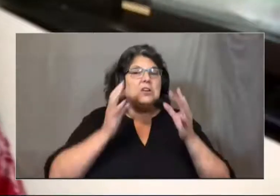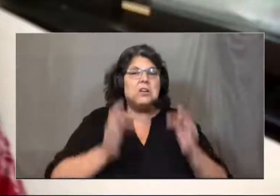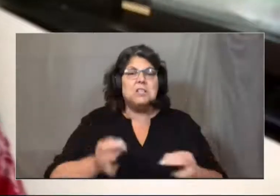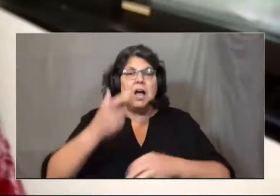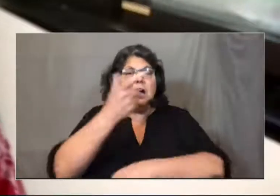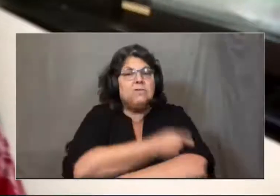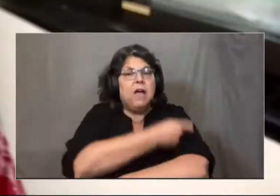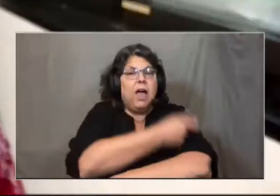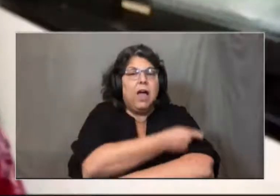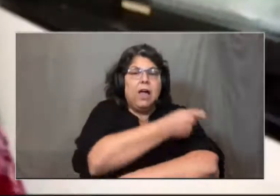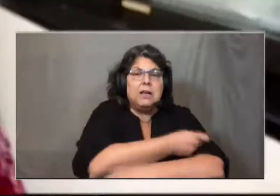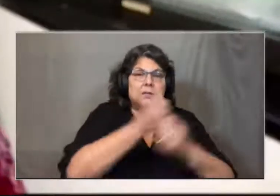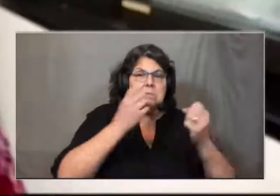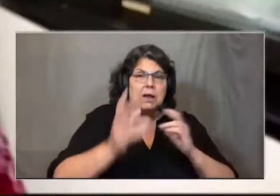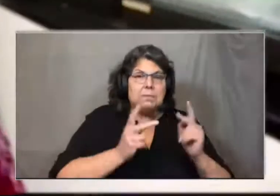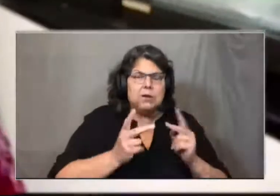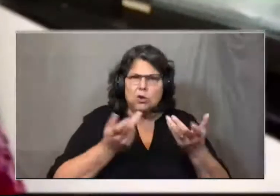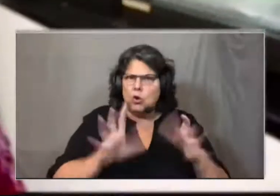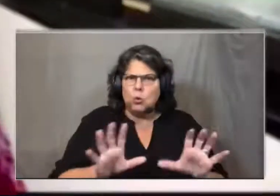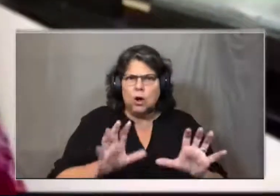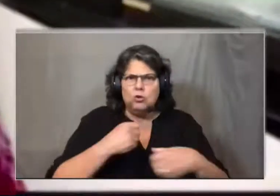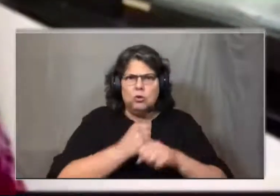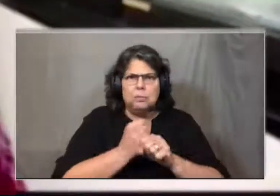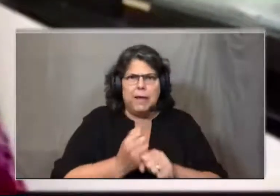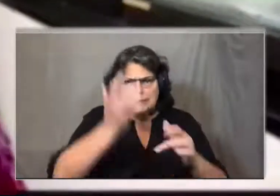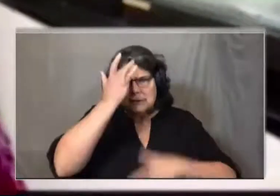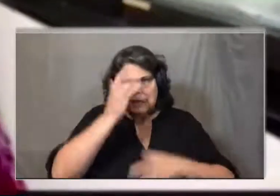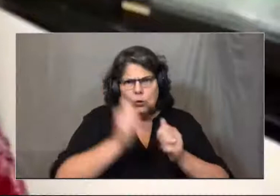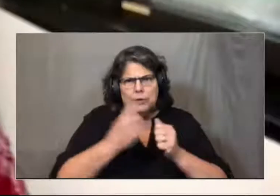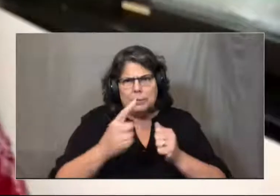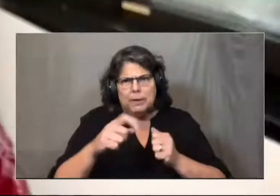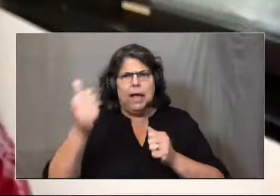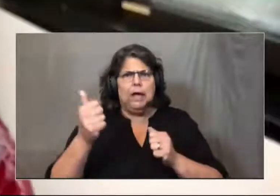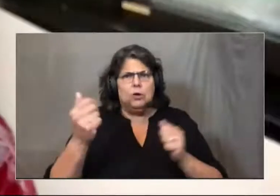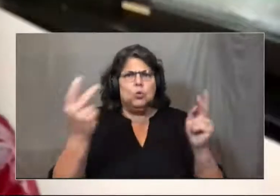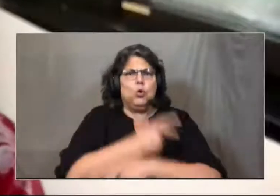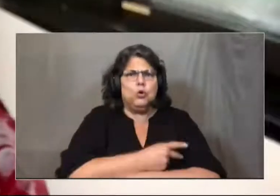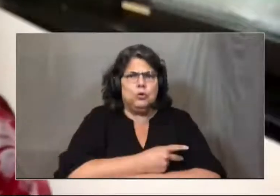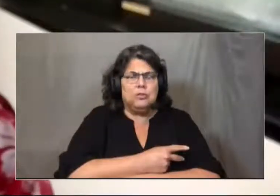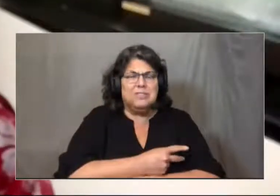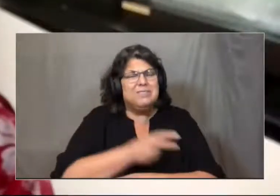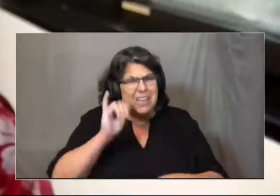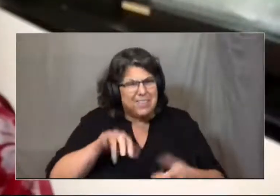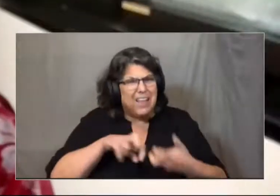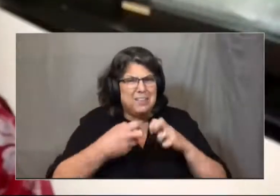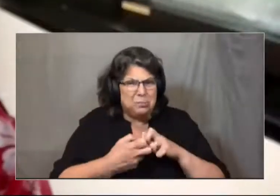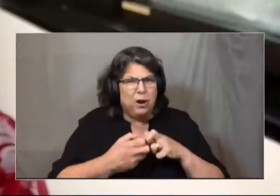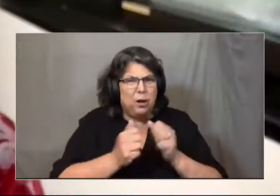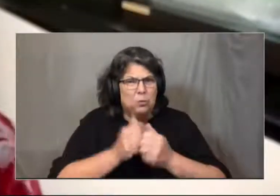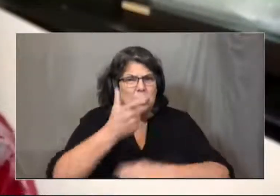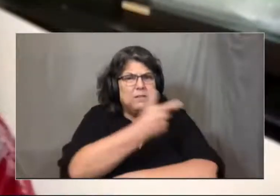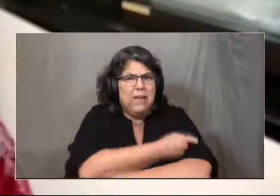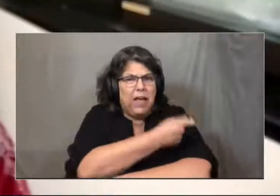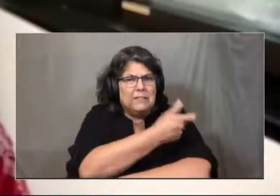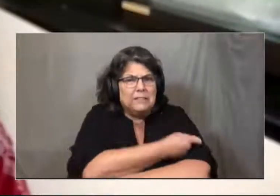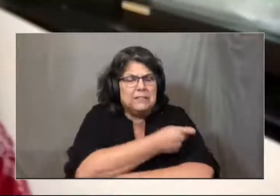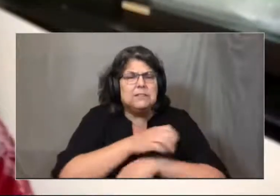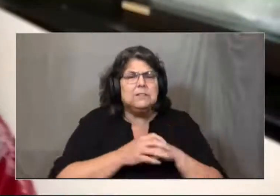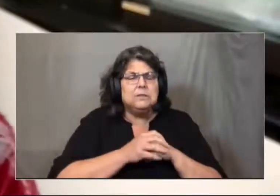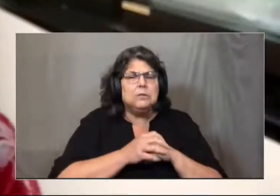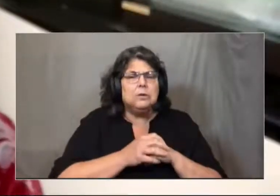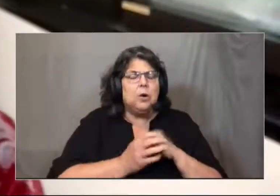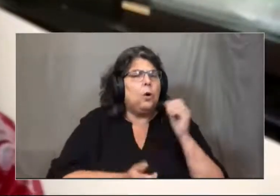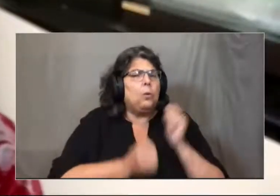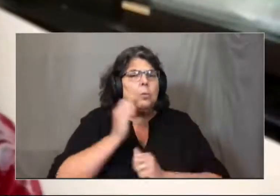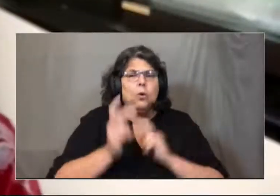causing worse consequences. And this is the problem with vaccines. Vaccines are given for the most part to people